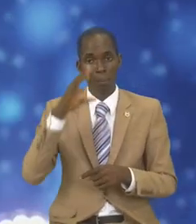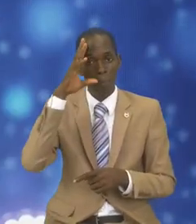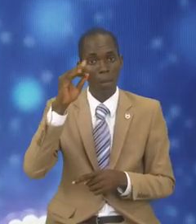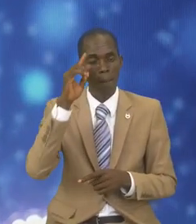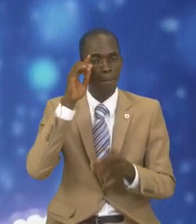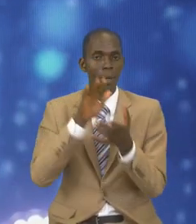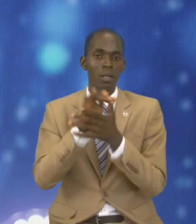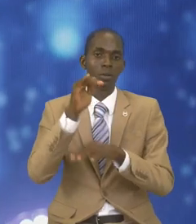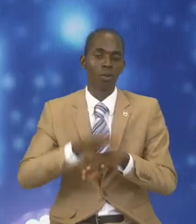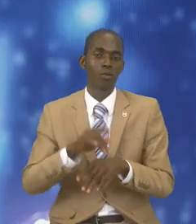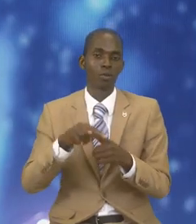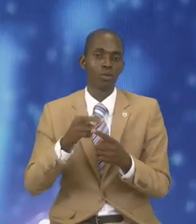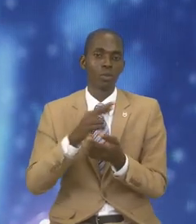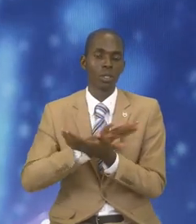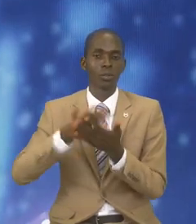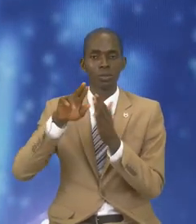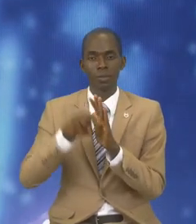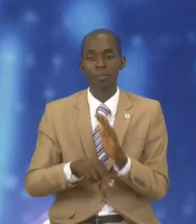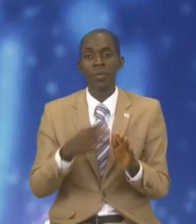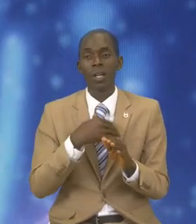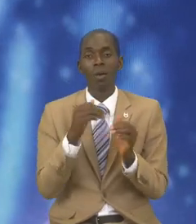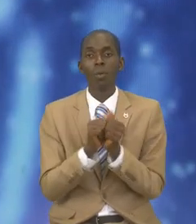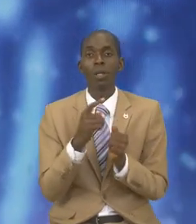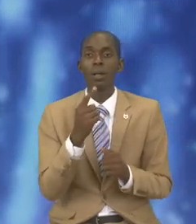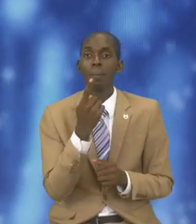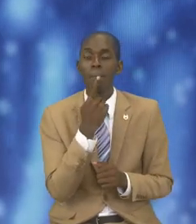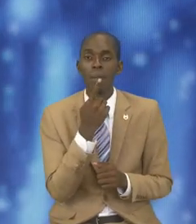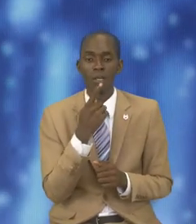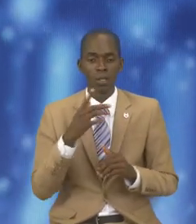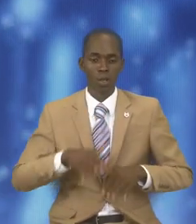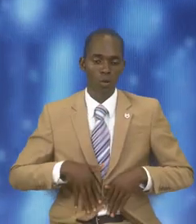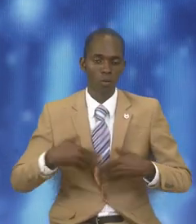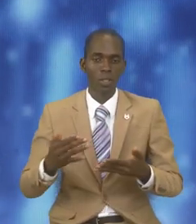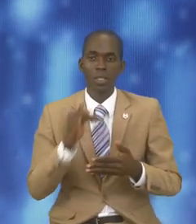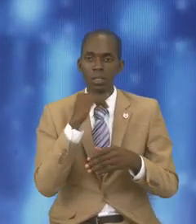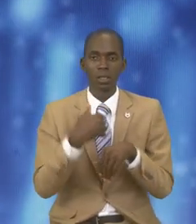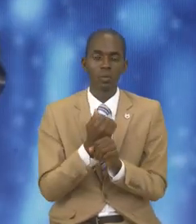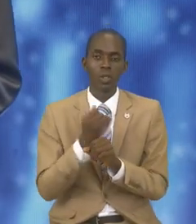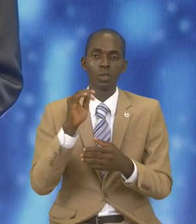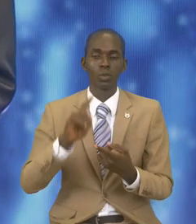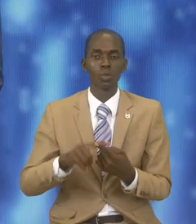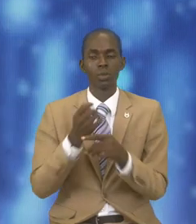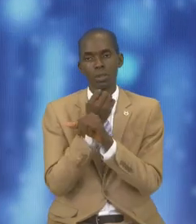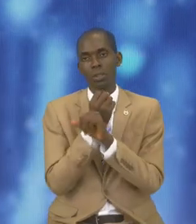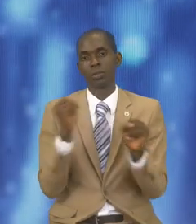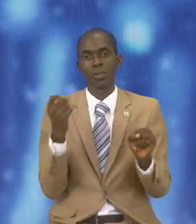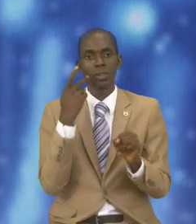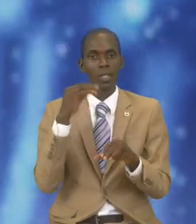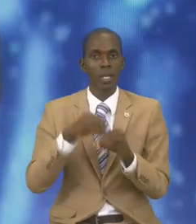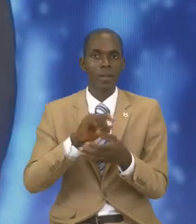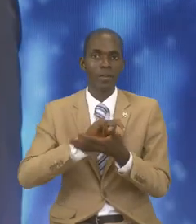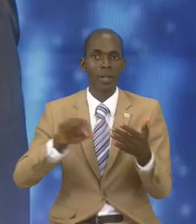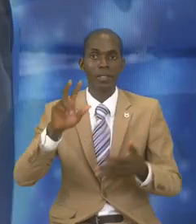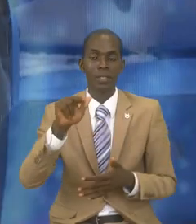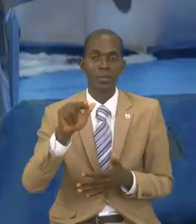unto righteousness, and for the mouth confession is made unto salvation. Look at verse 13.